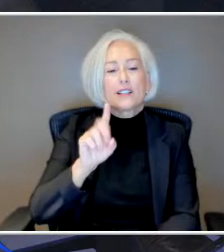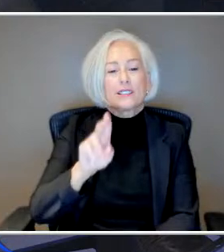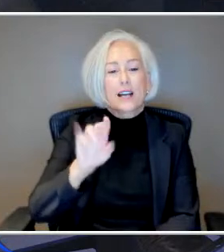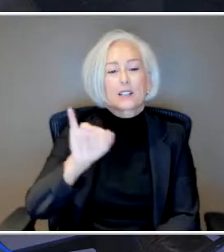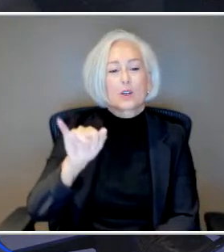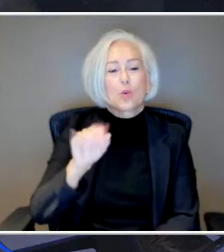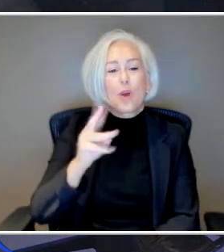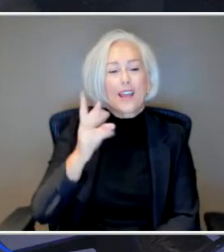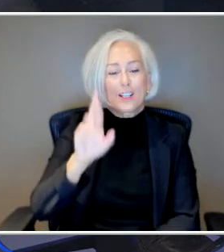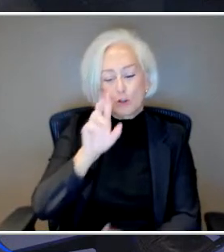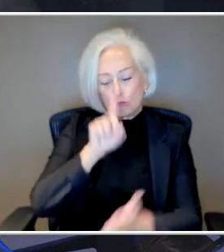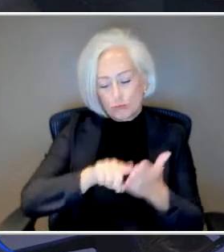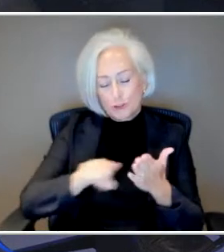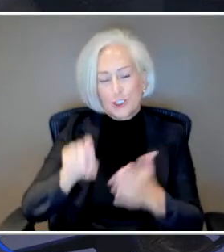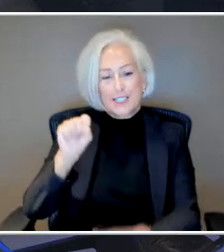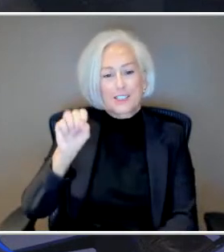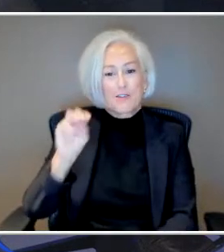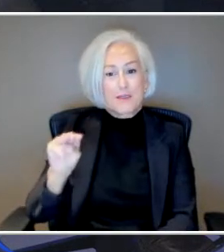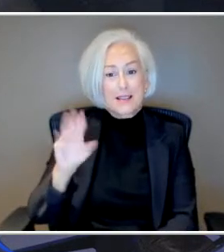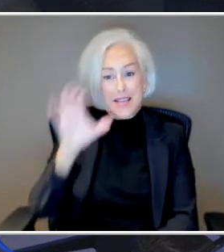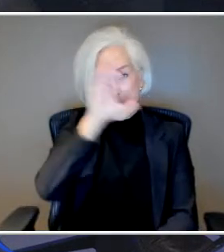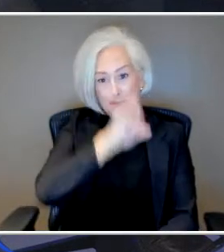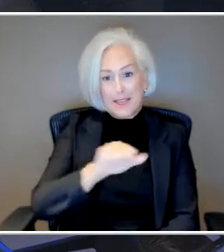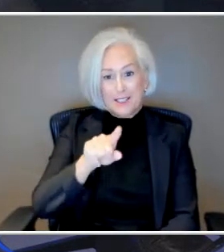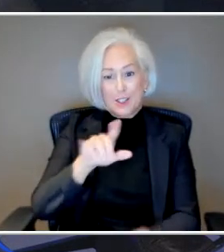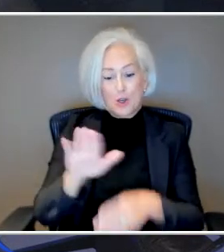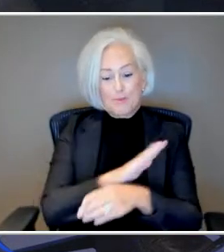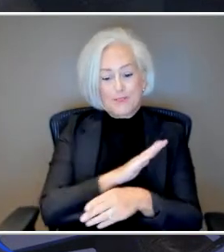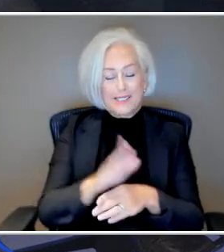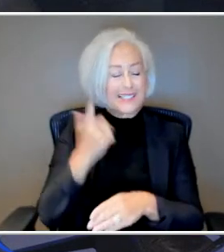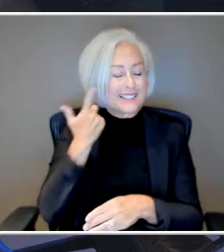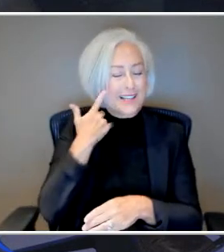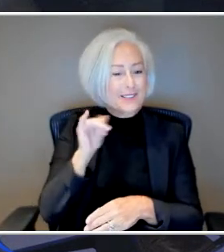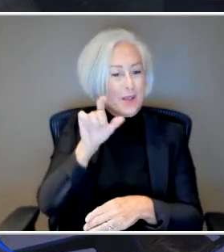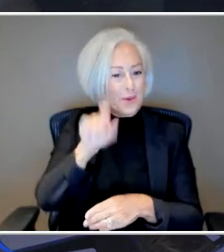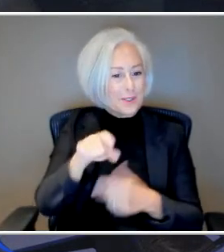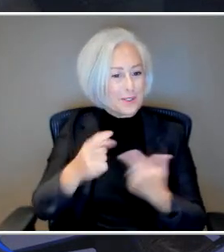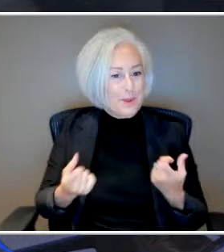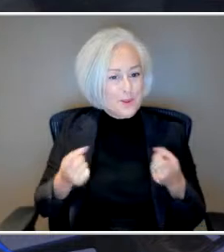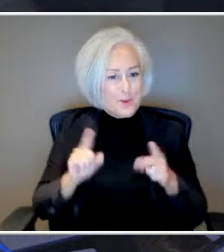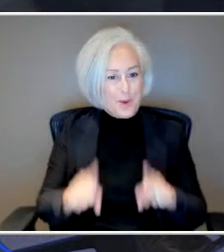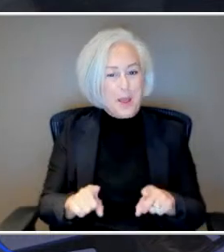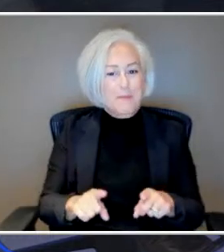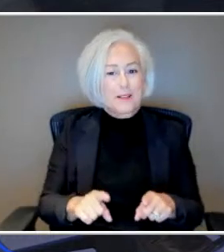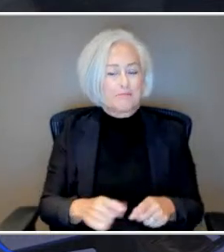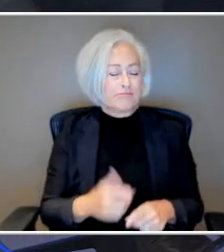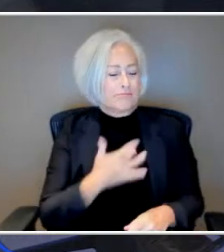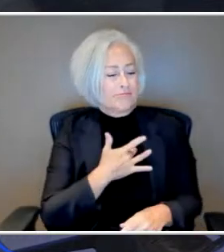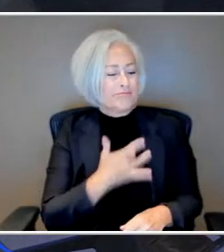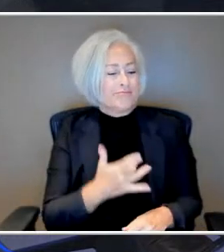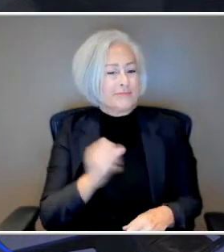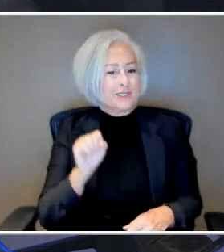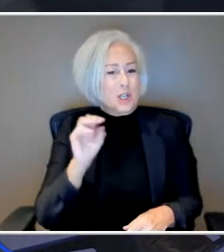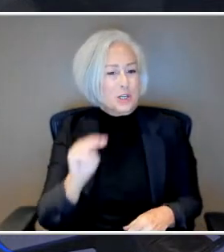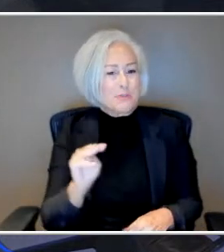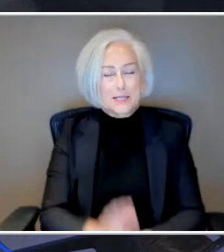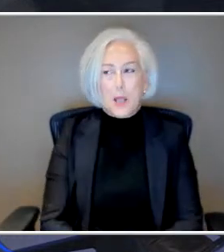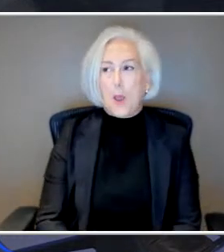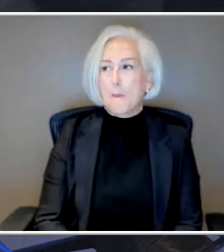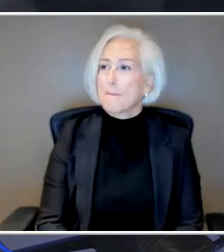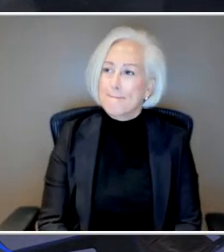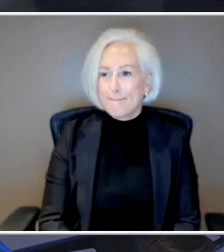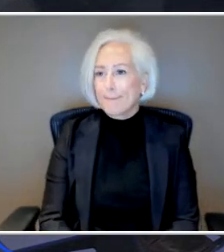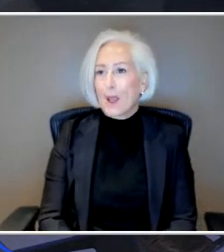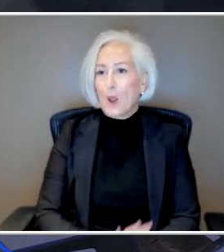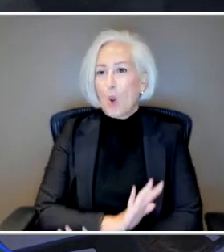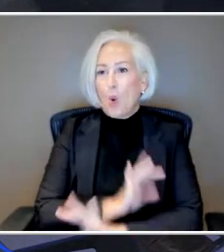imagine a bit busy, so this sounds meant to be. Yeah, what's your social media presence. Yeah. Not a big